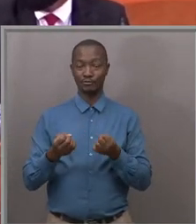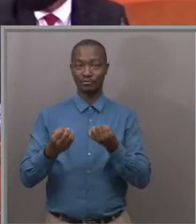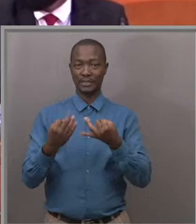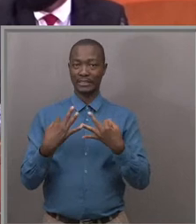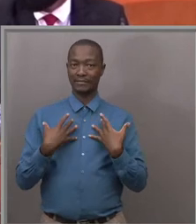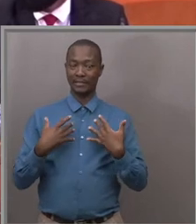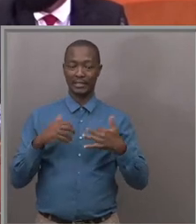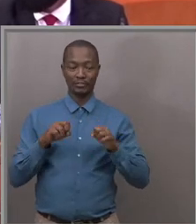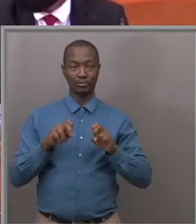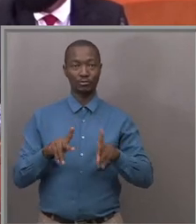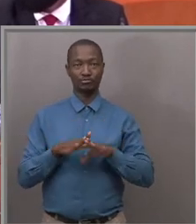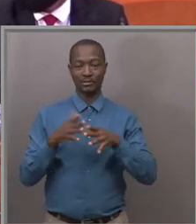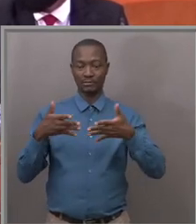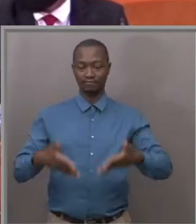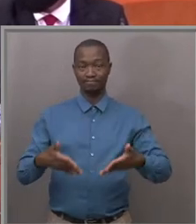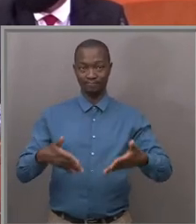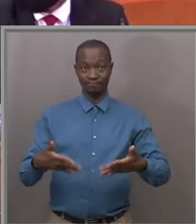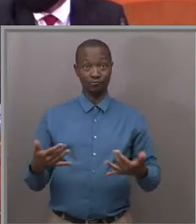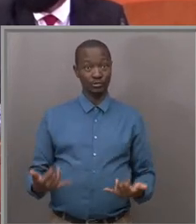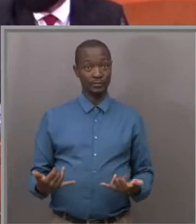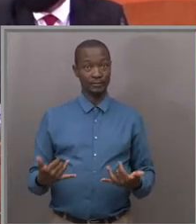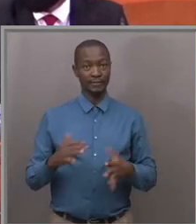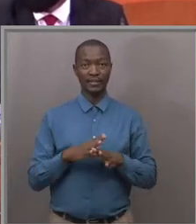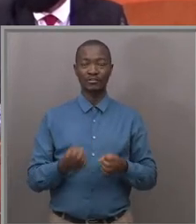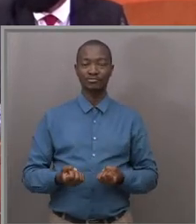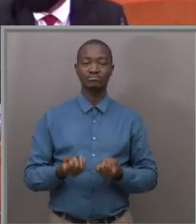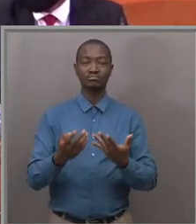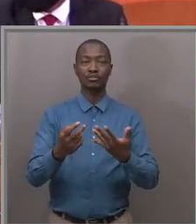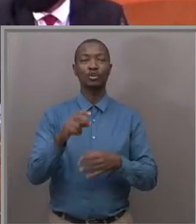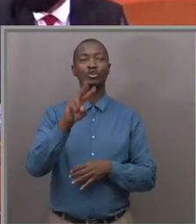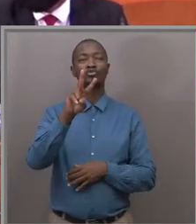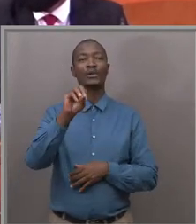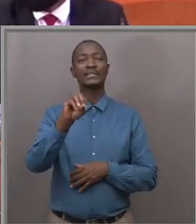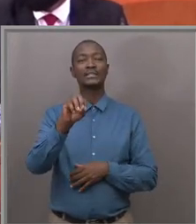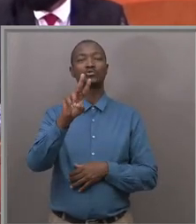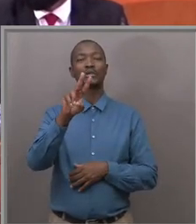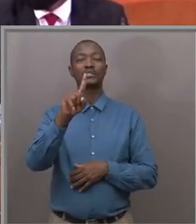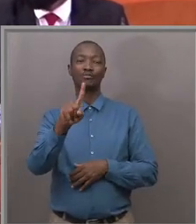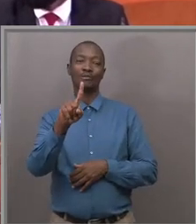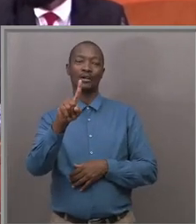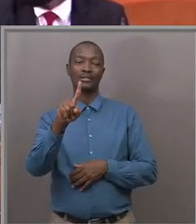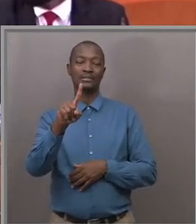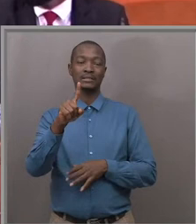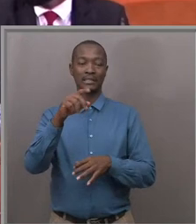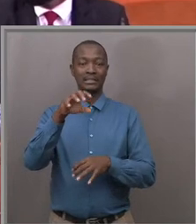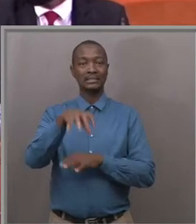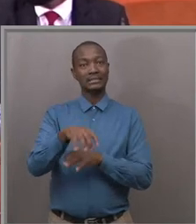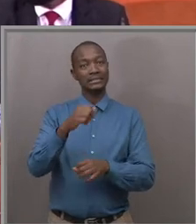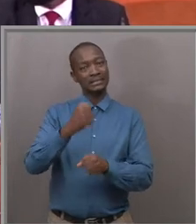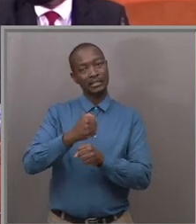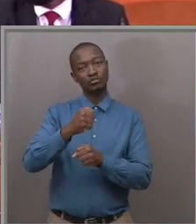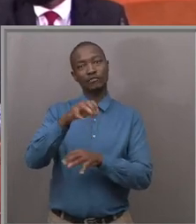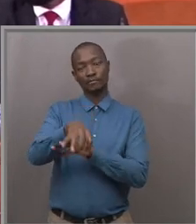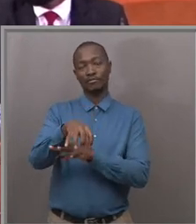opportunity by this House to deliver the 2021 State of the Province Address.